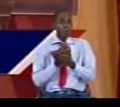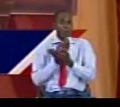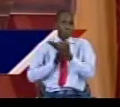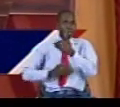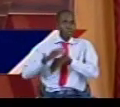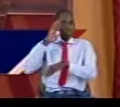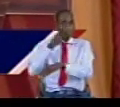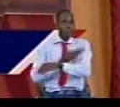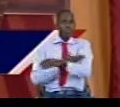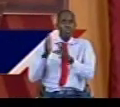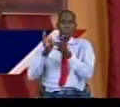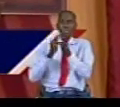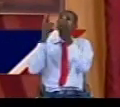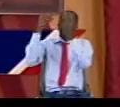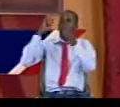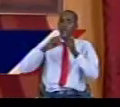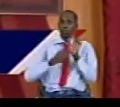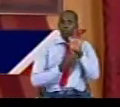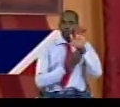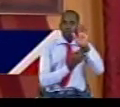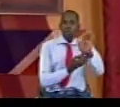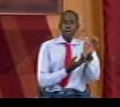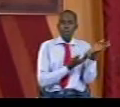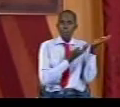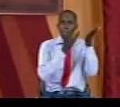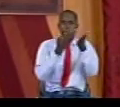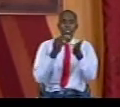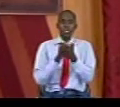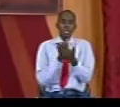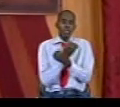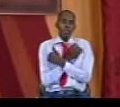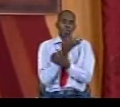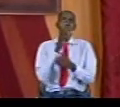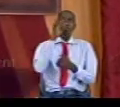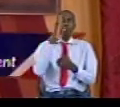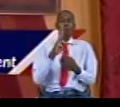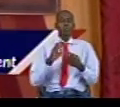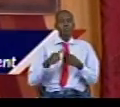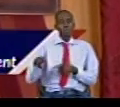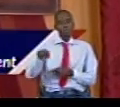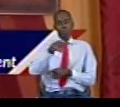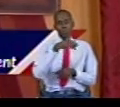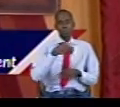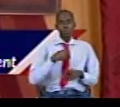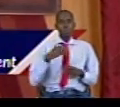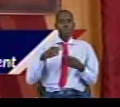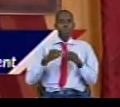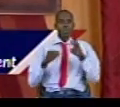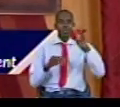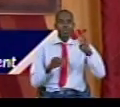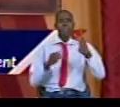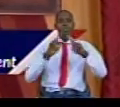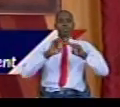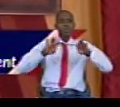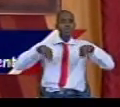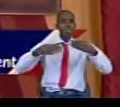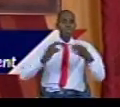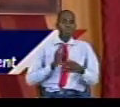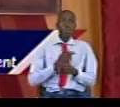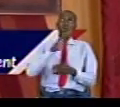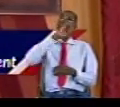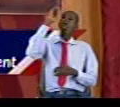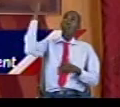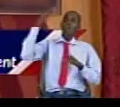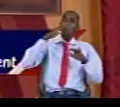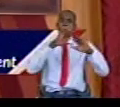of God to sinful humanity. Number six, to grant us grace, mercy, and salvation as we repent. As